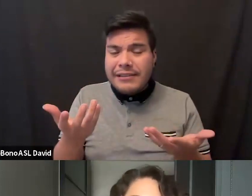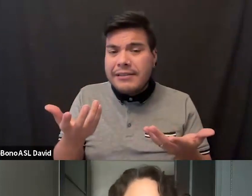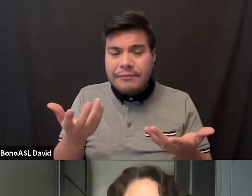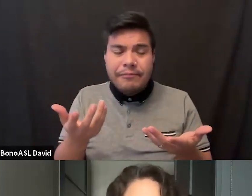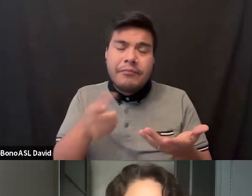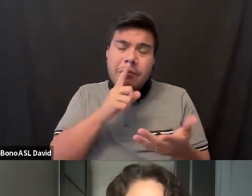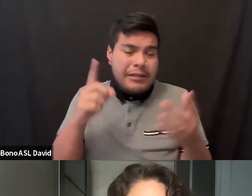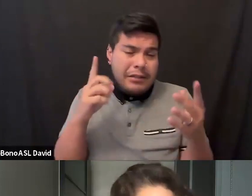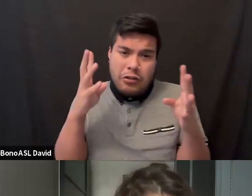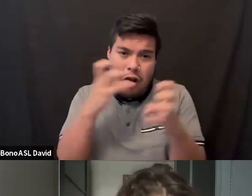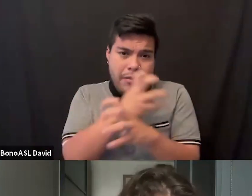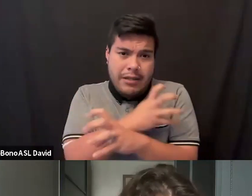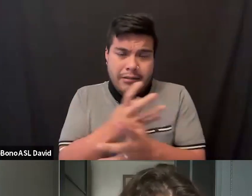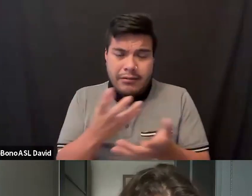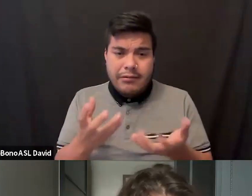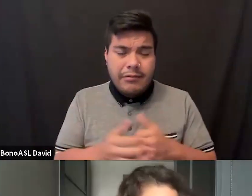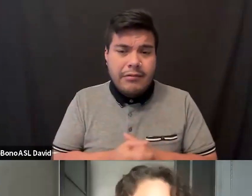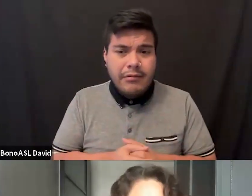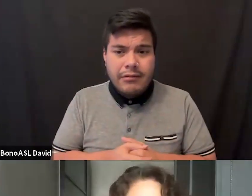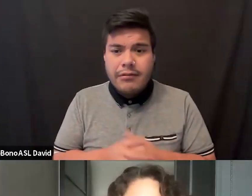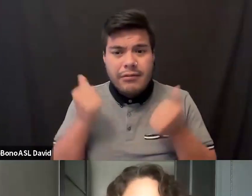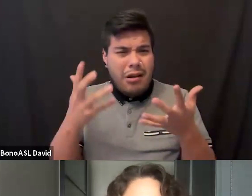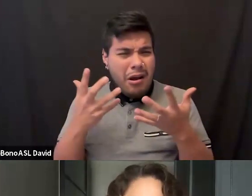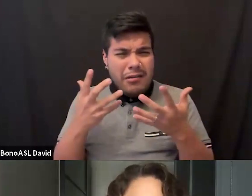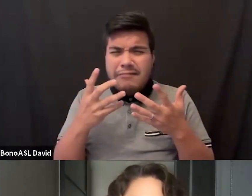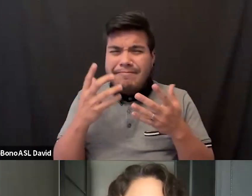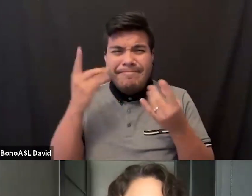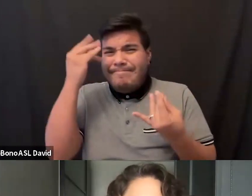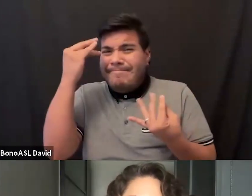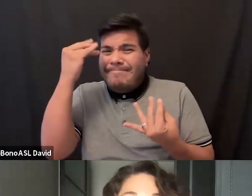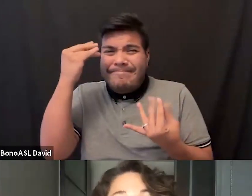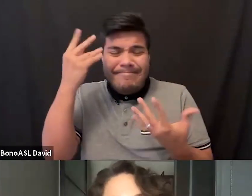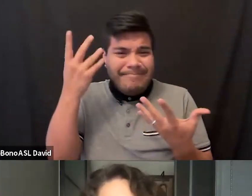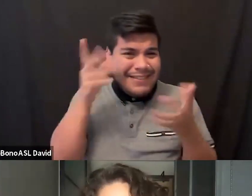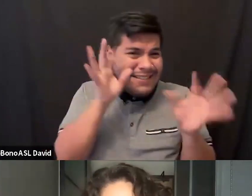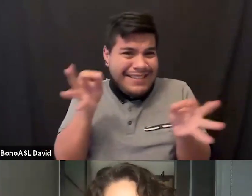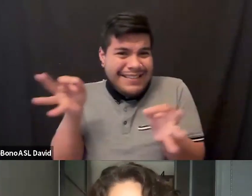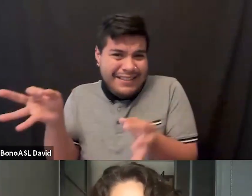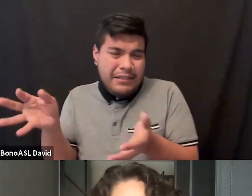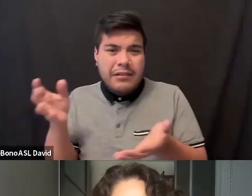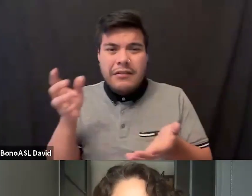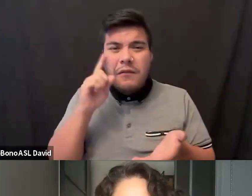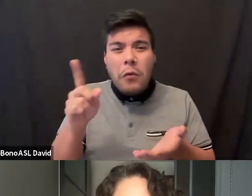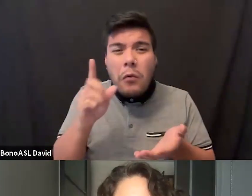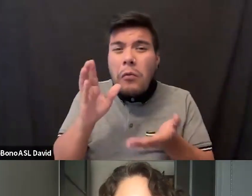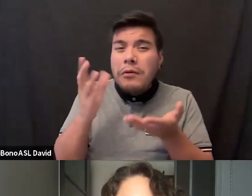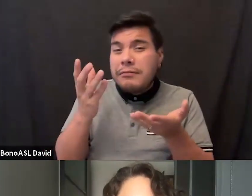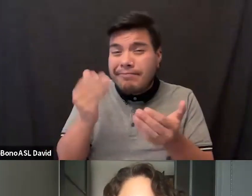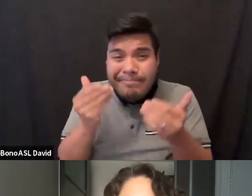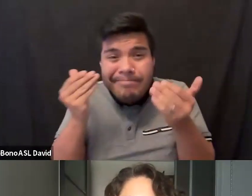a very complex lot of things that you have to make to maybe have the legal right to make an